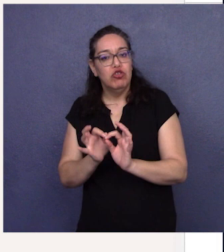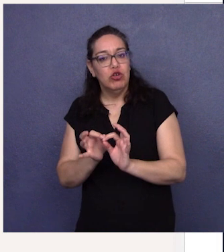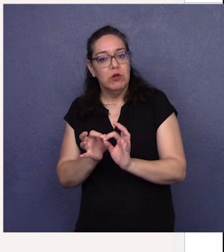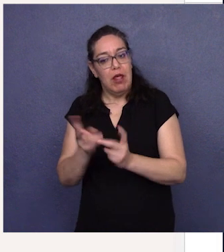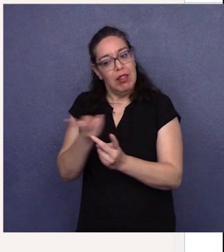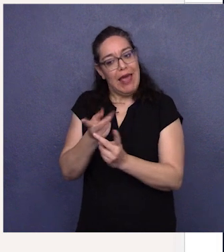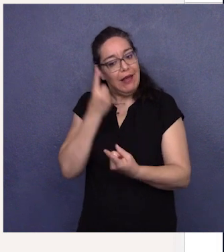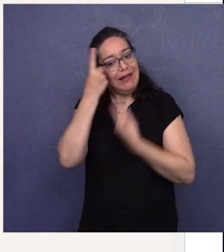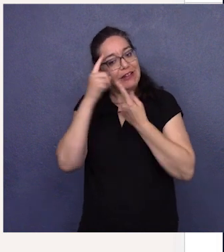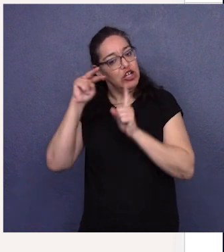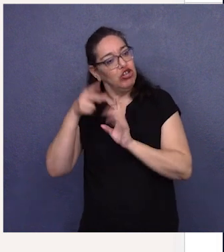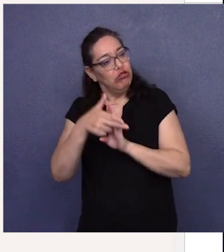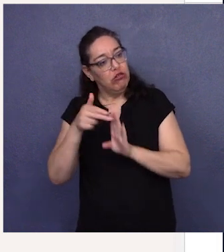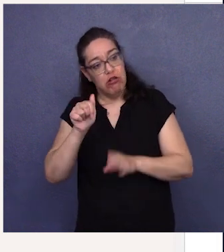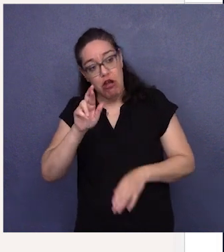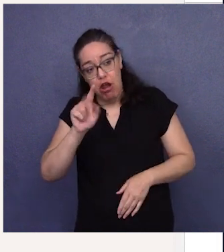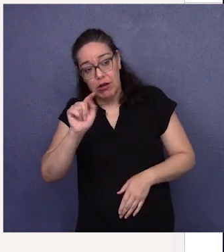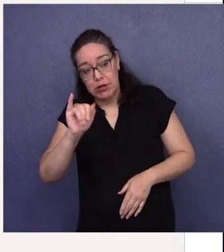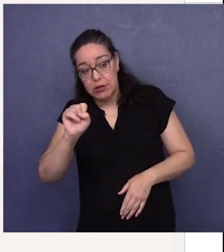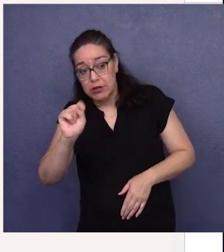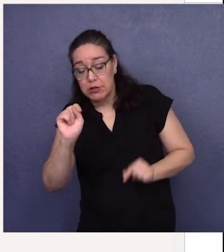considered artists?